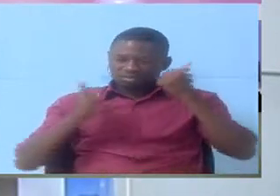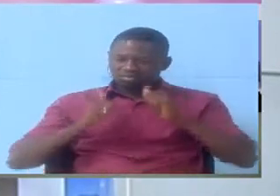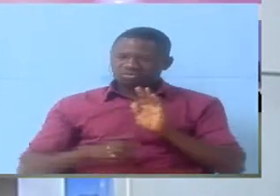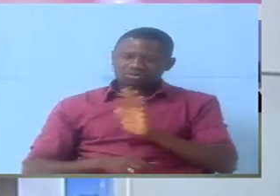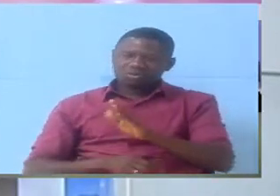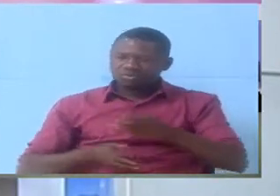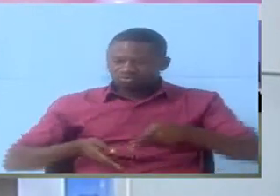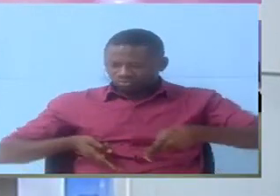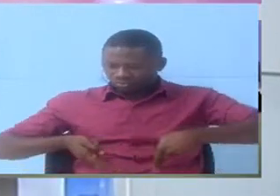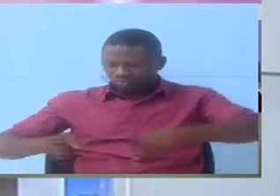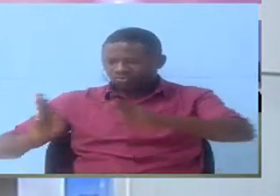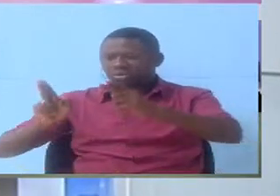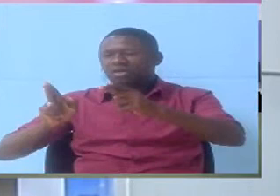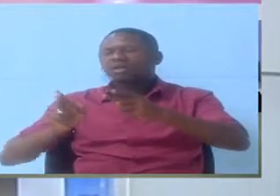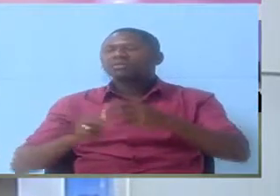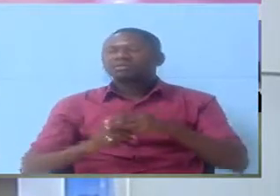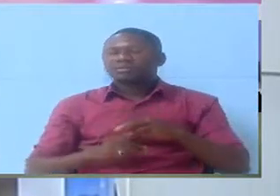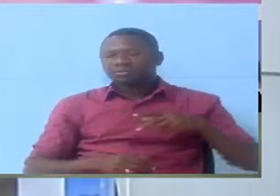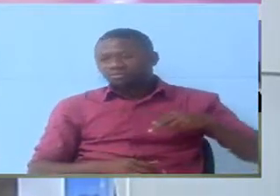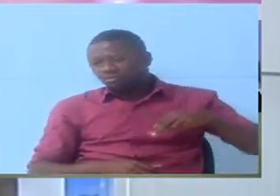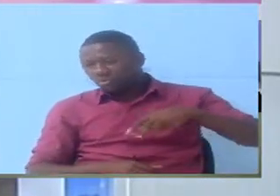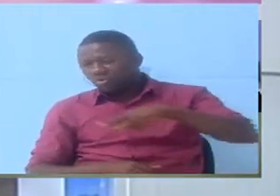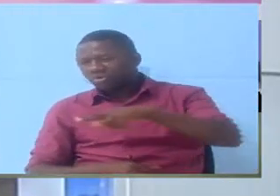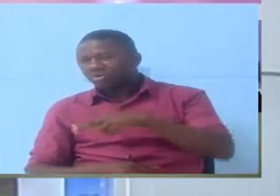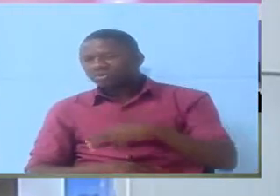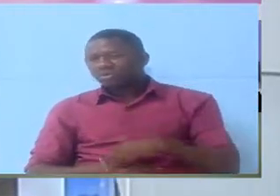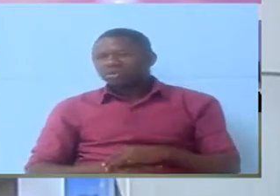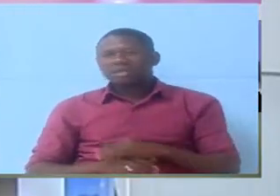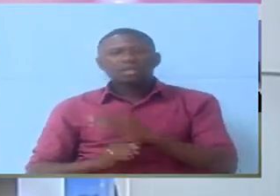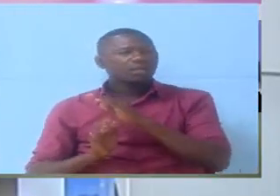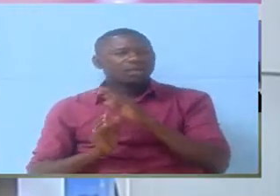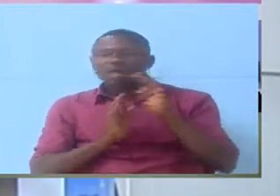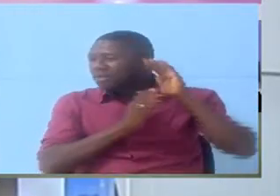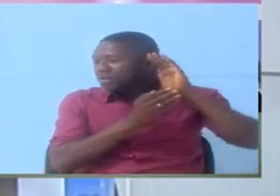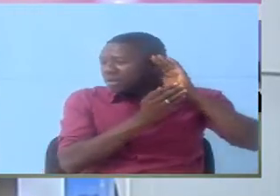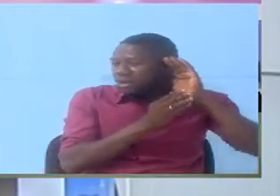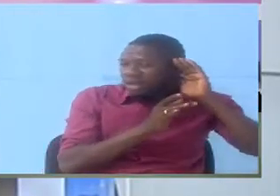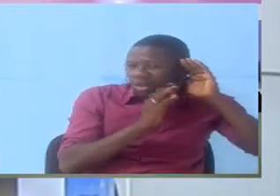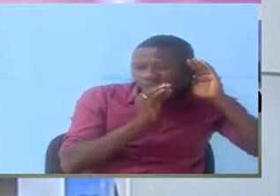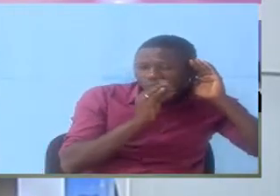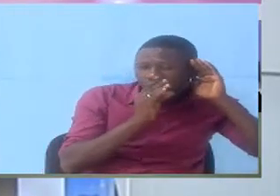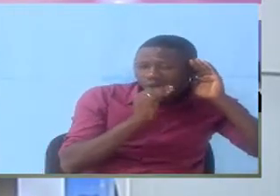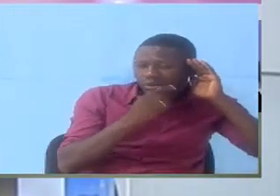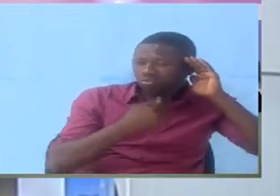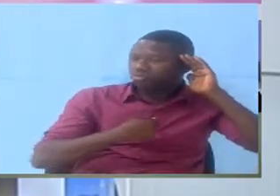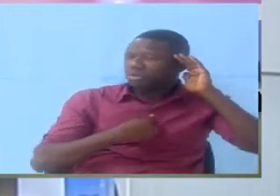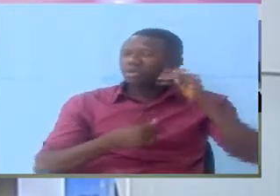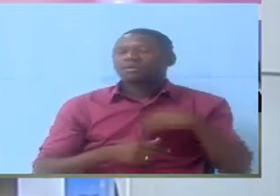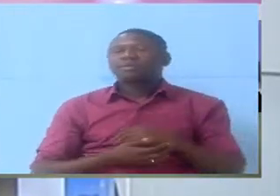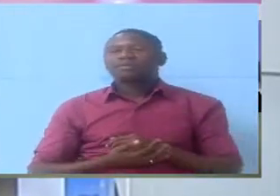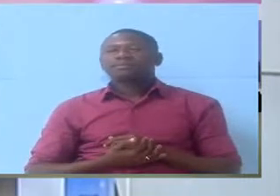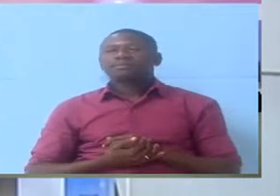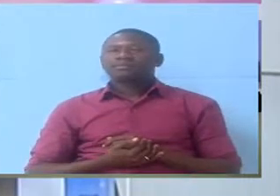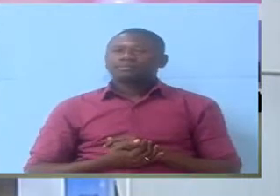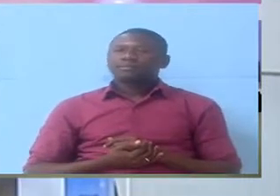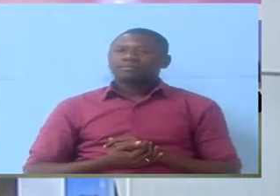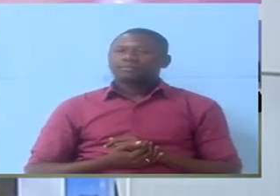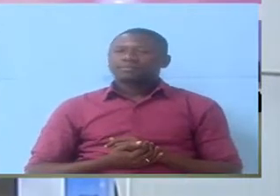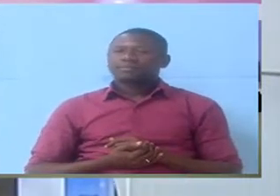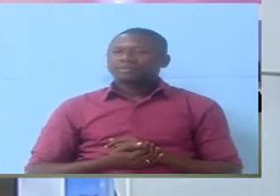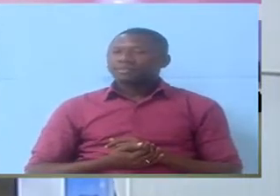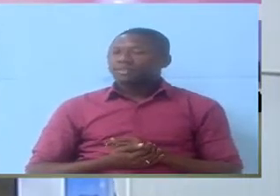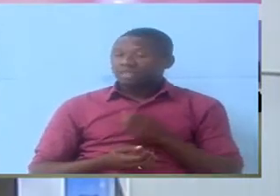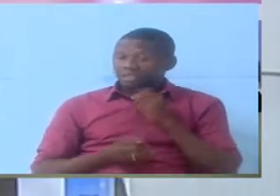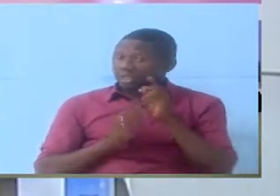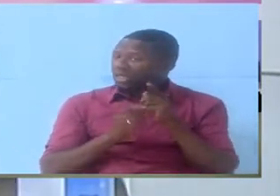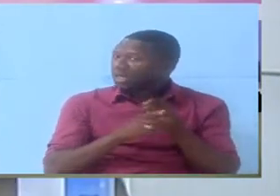lulu nyoneta katu silaba afango kanem. Then he whispered to me. And botumolem I adukutugu adukudukutanye. He said, be